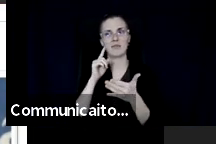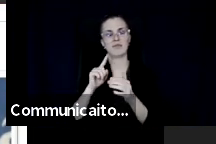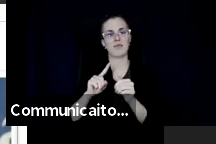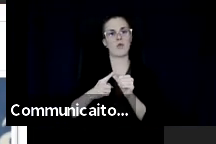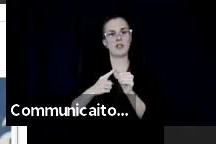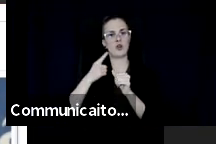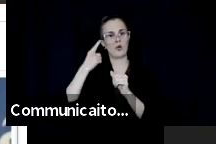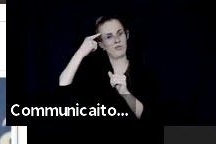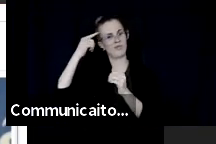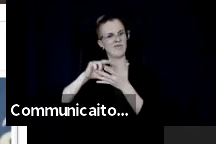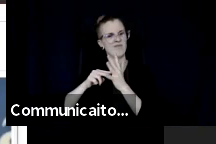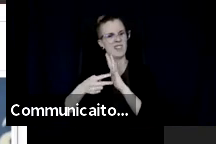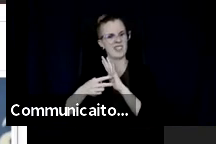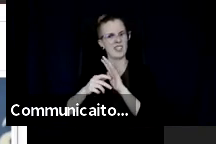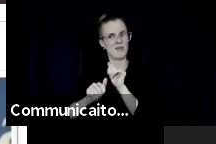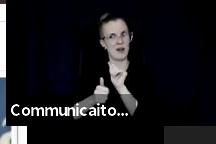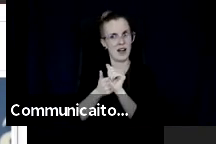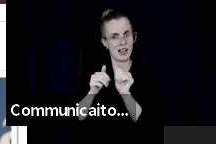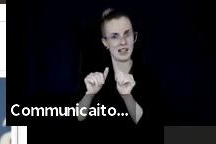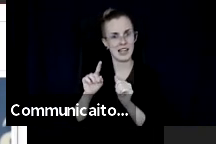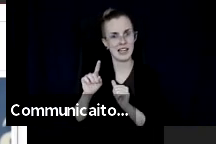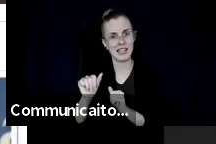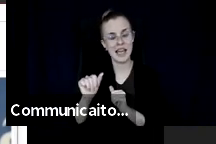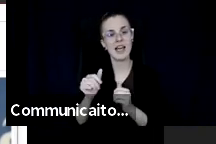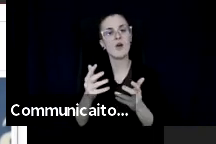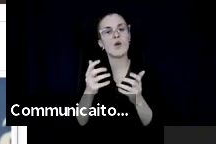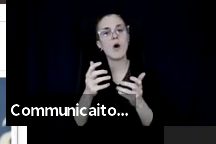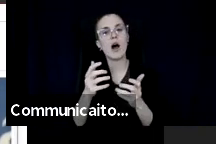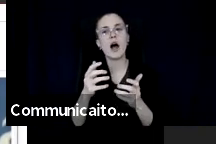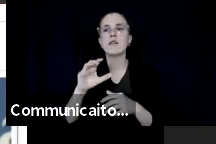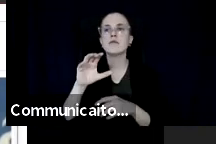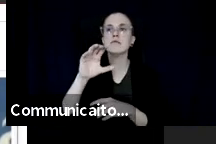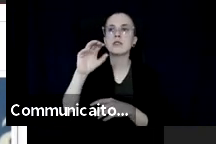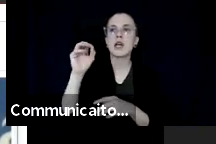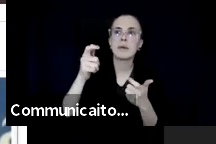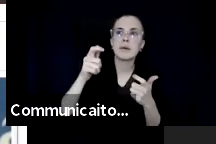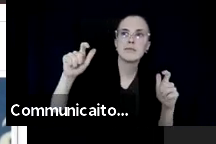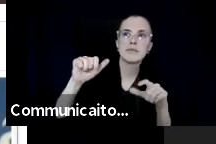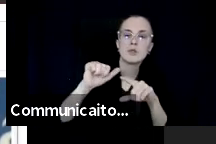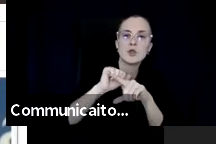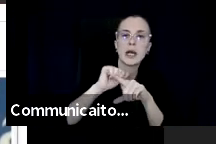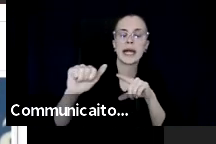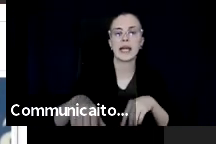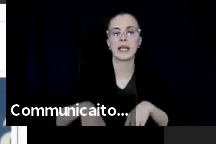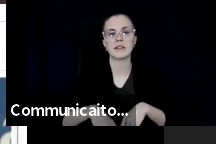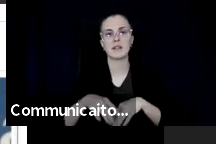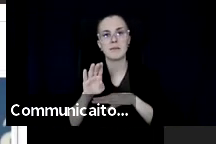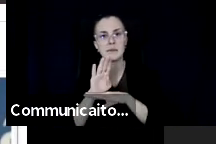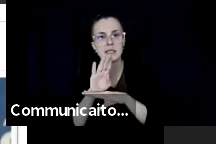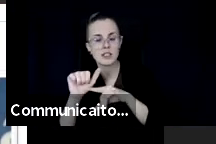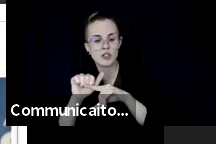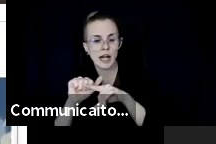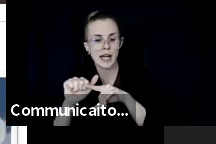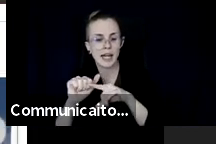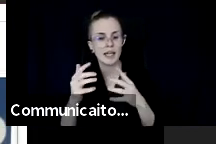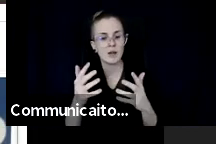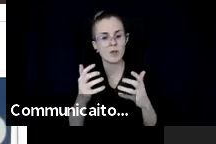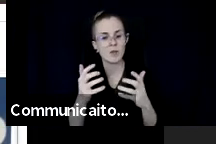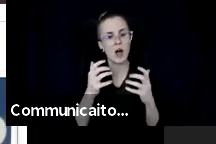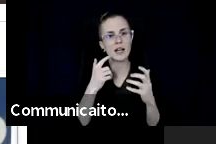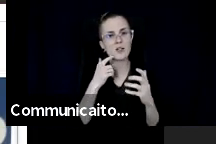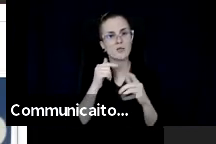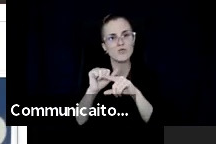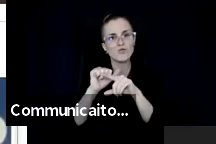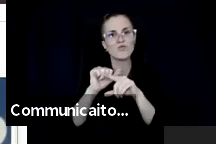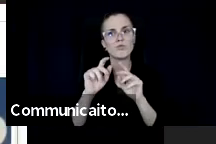corporate training, sensitivity training, and a lot of trainings and webinars for adults with disabilities who want to be entrepreneurs. In the